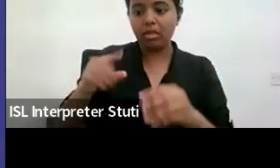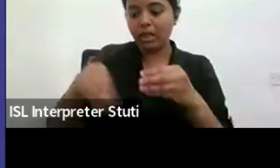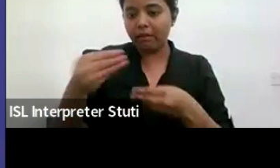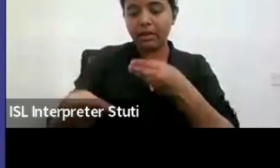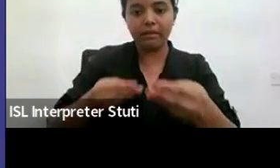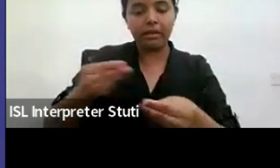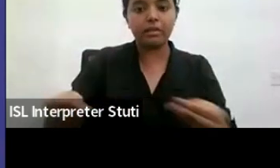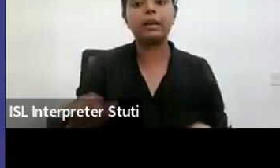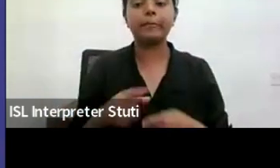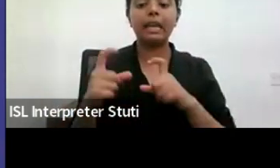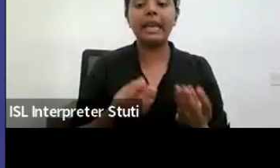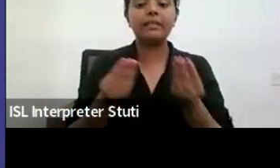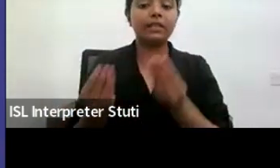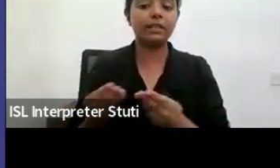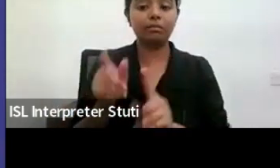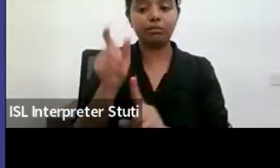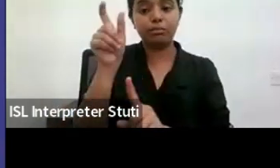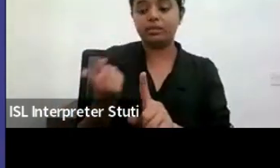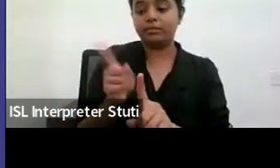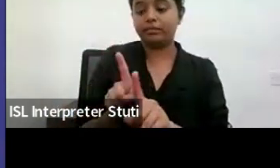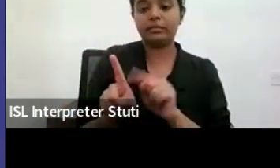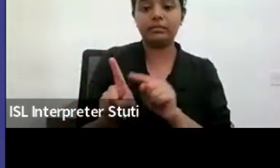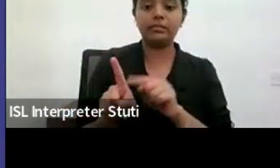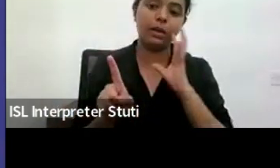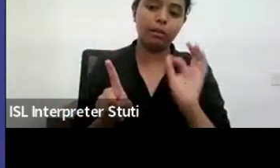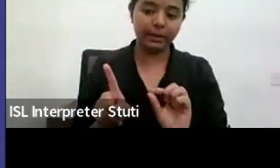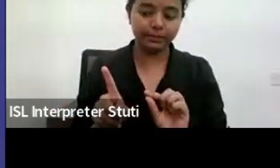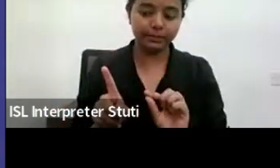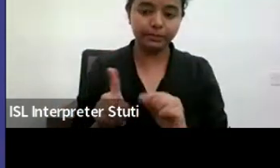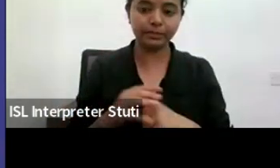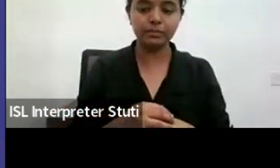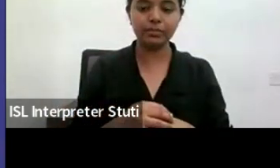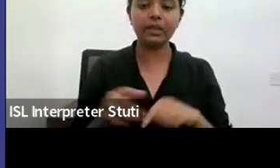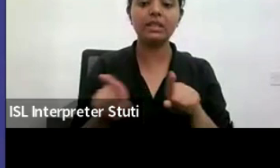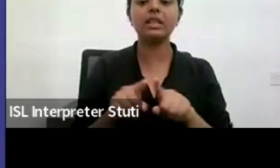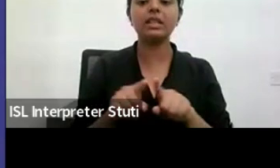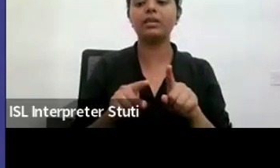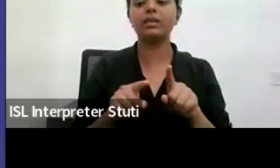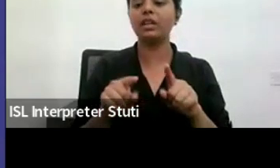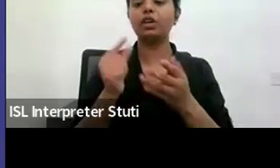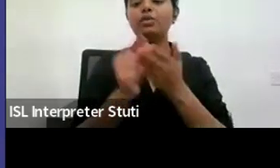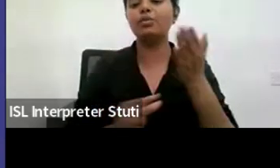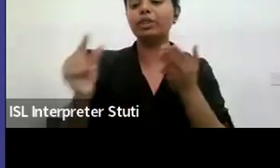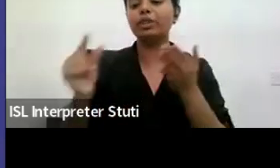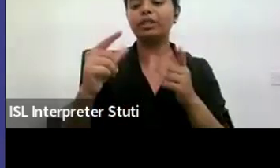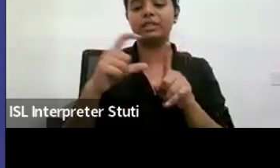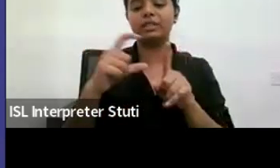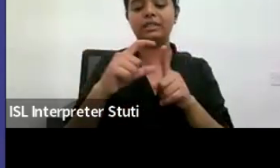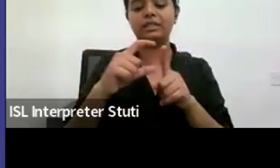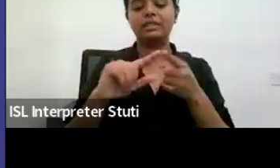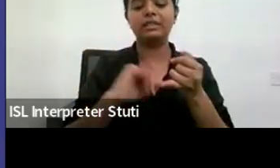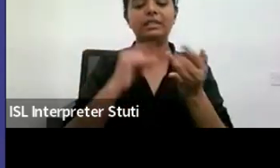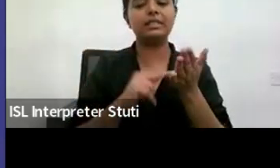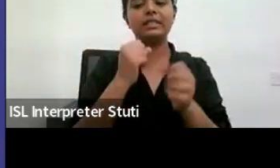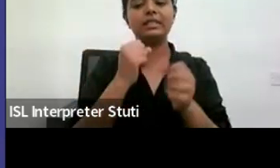of the caregiver as an important part is also there. Universal design, designing our services in